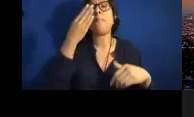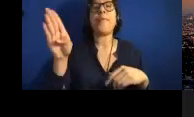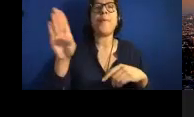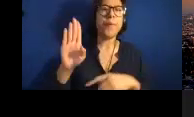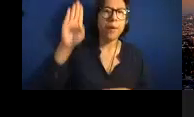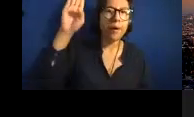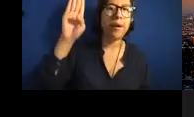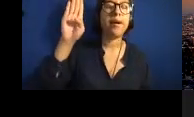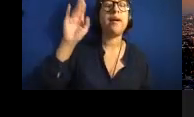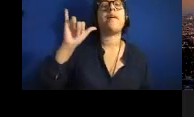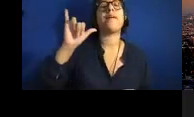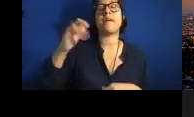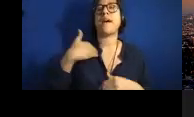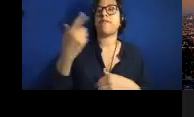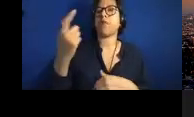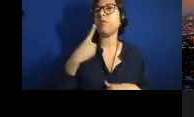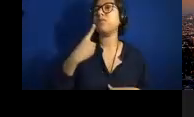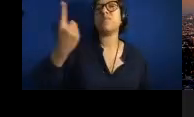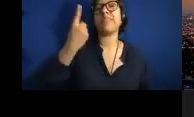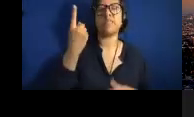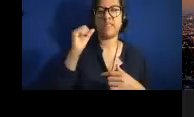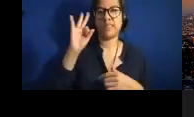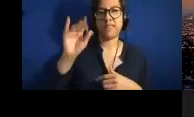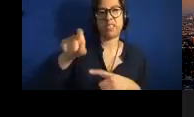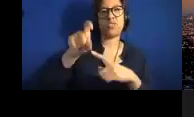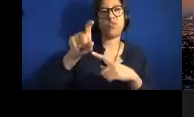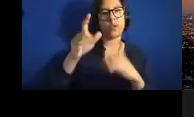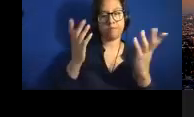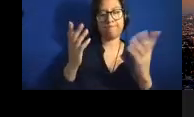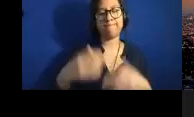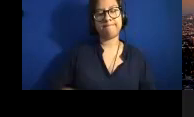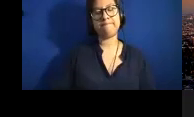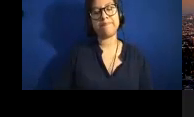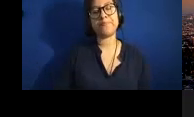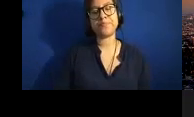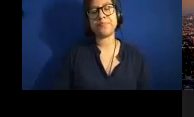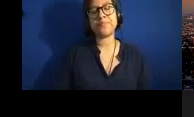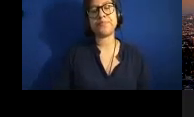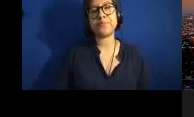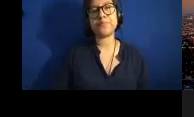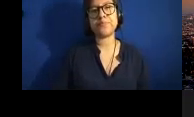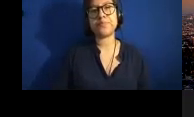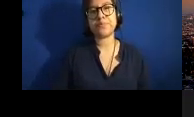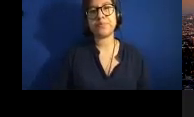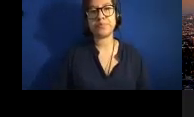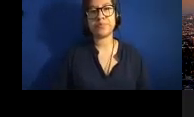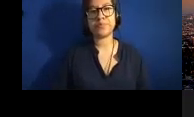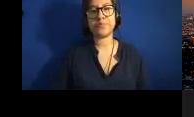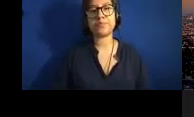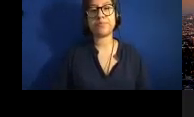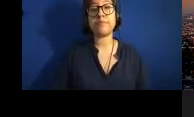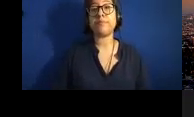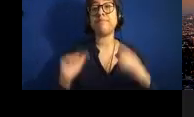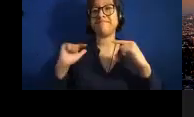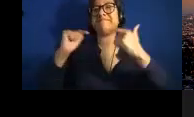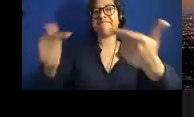question or something like that. If there is need for that, as the facilitators have need for it. Now, hand it back